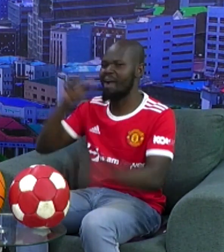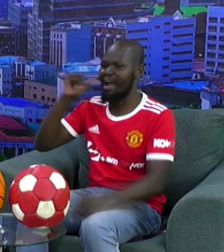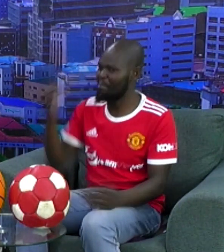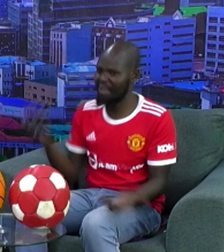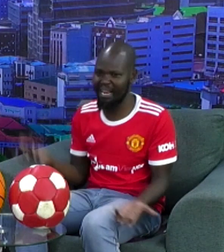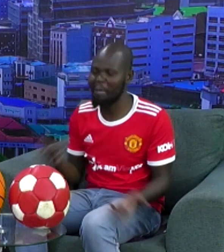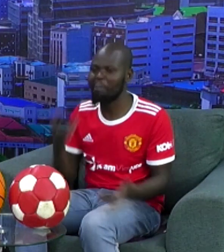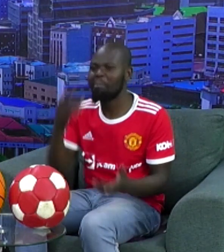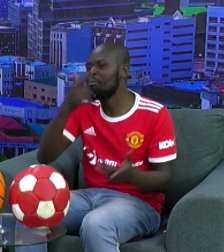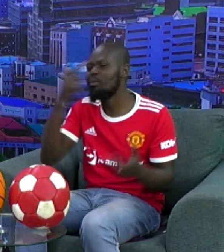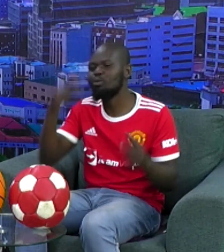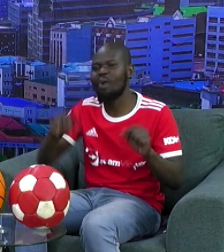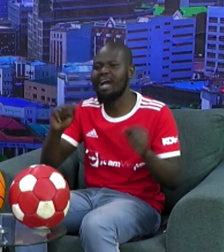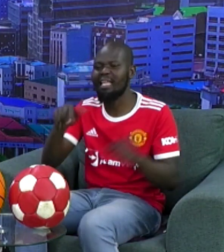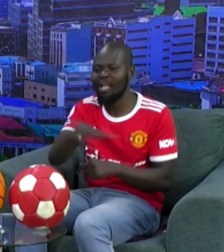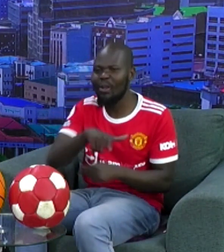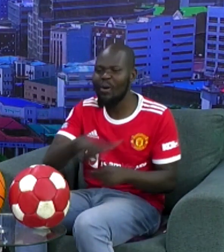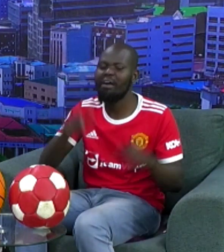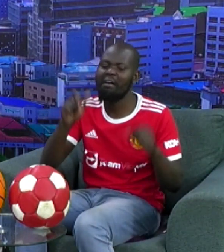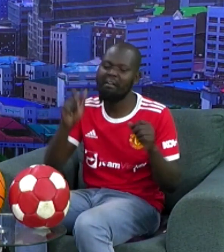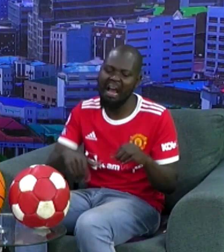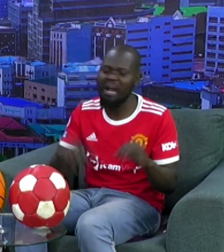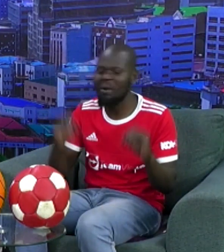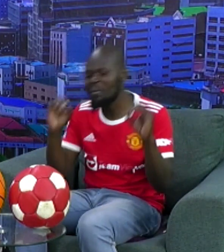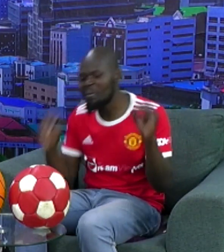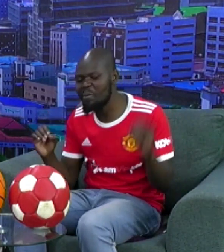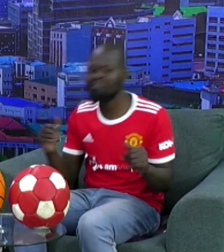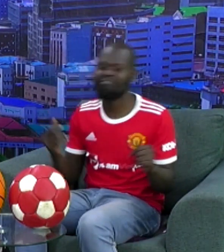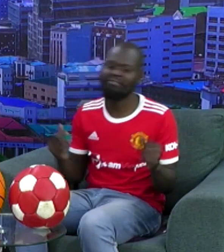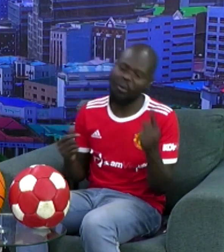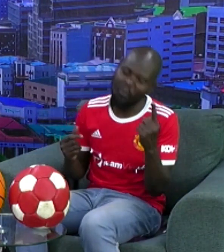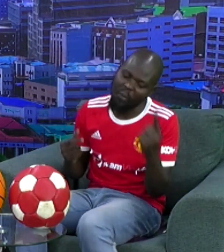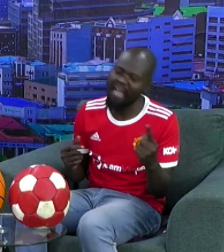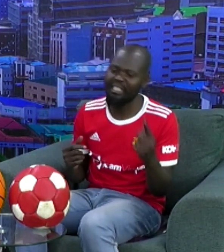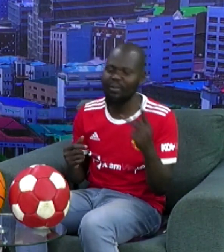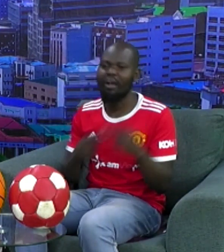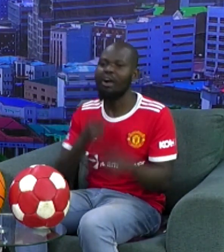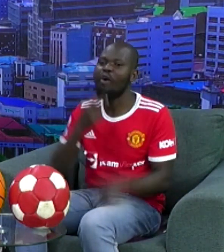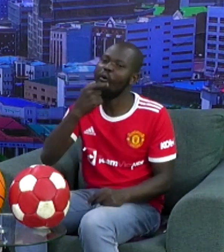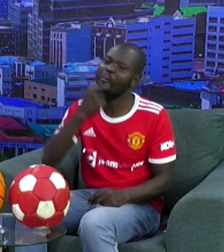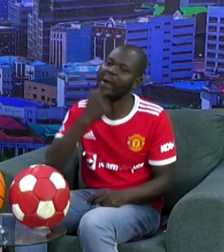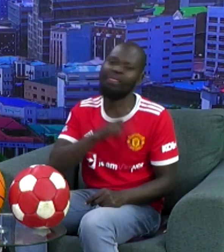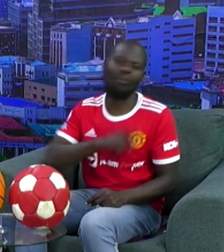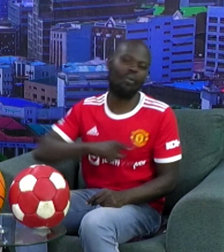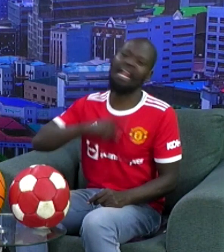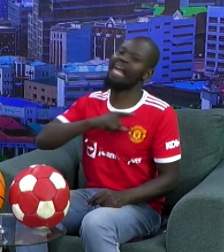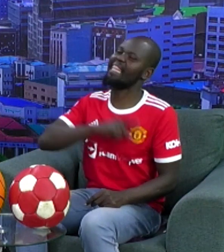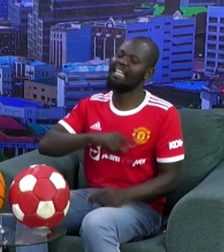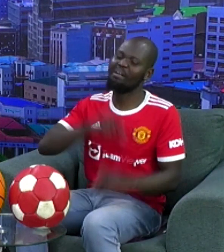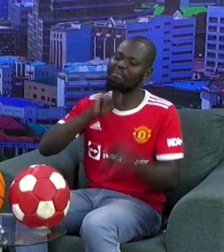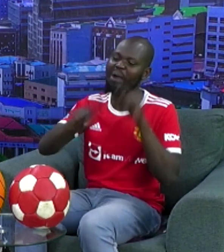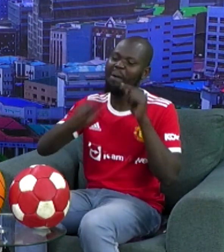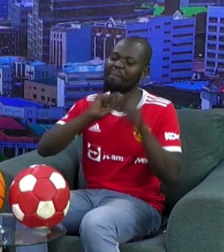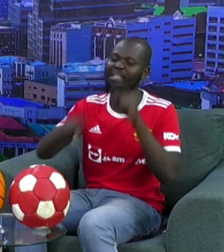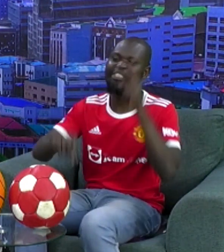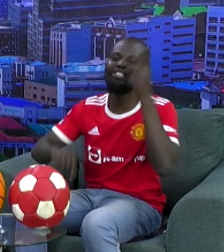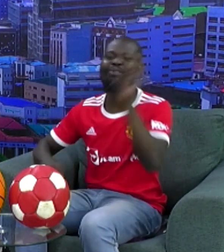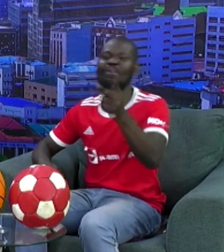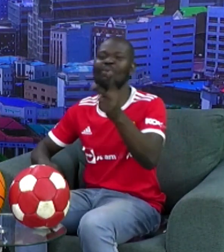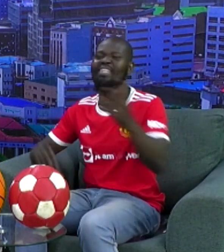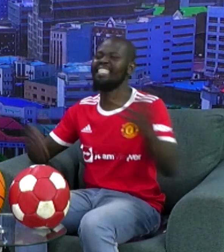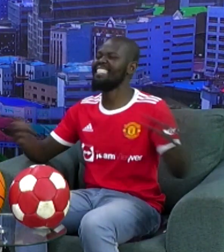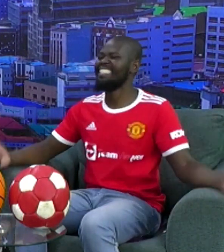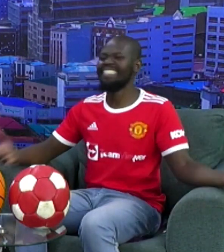KPL is not like EPL where they score like 4 or 5 goals, but it will be like 1-0 or 2-1, or